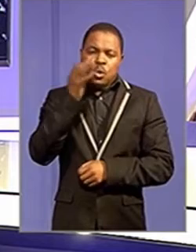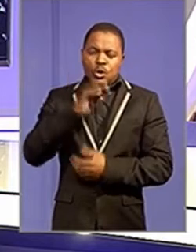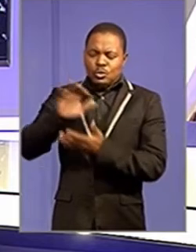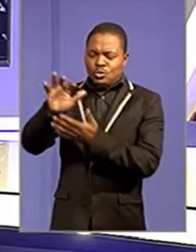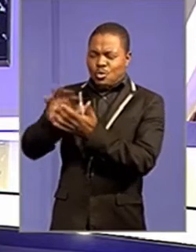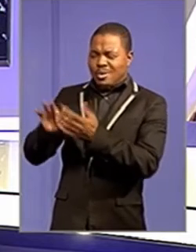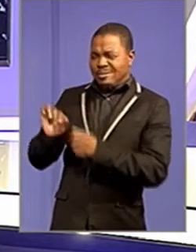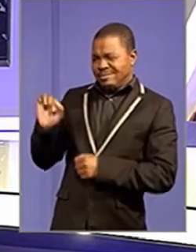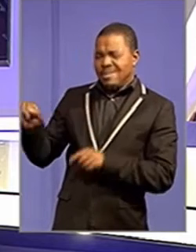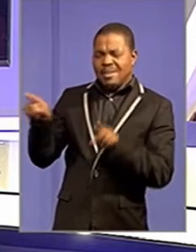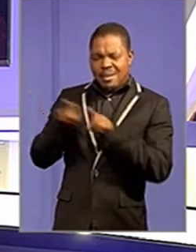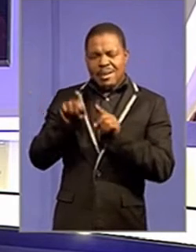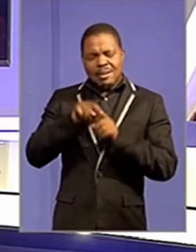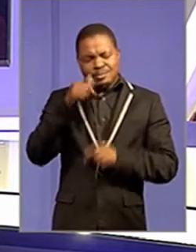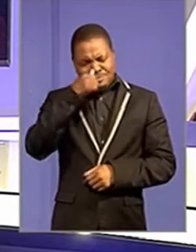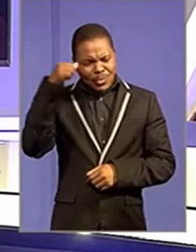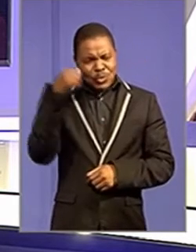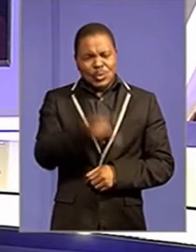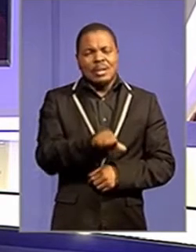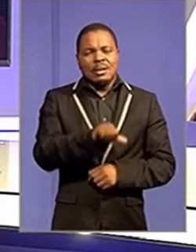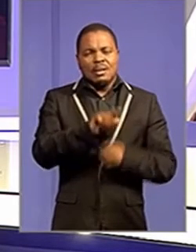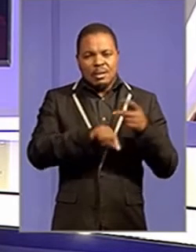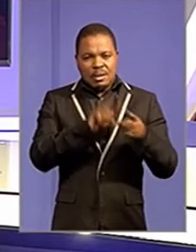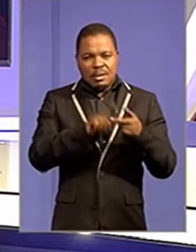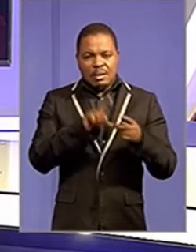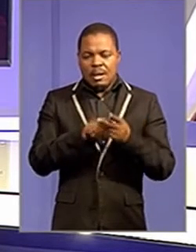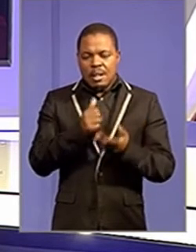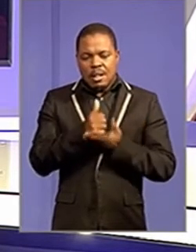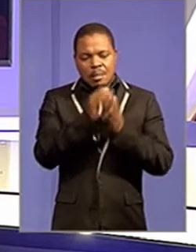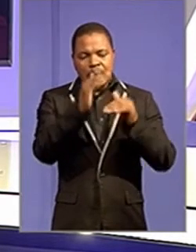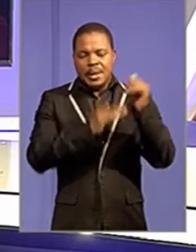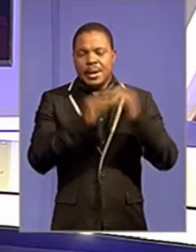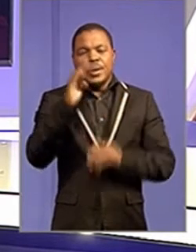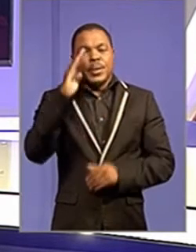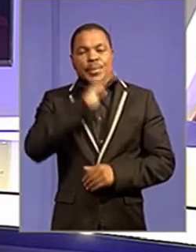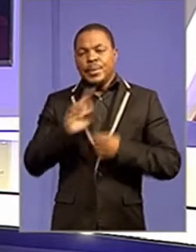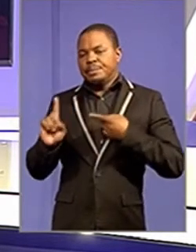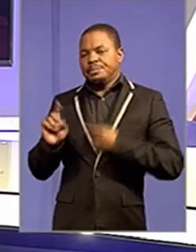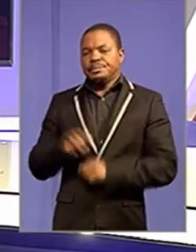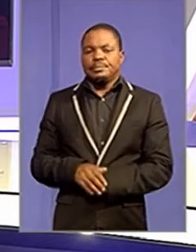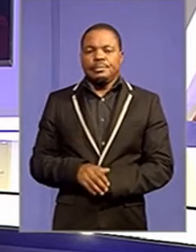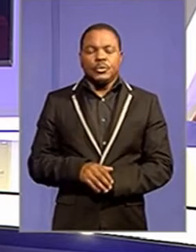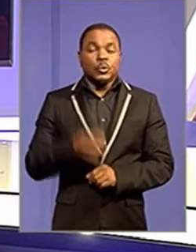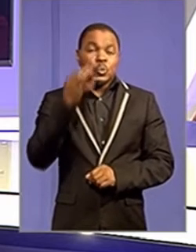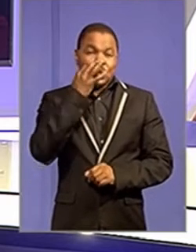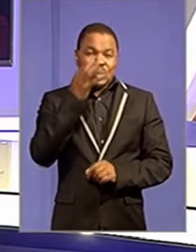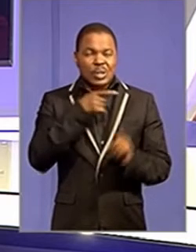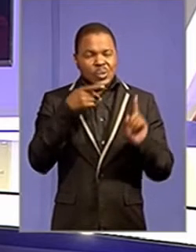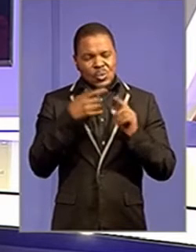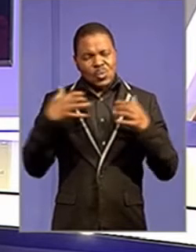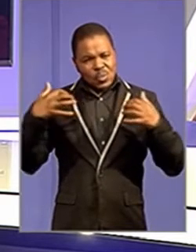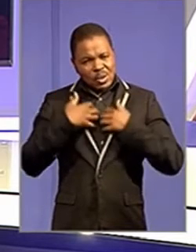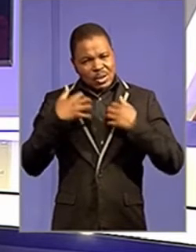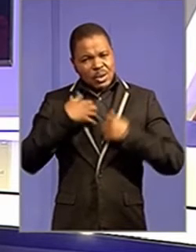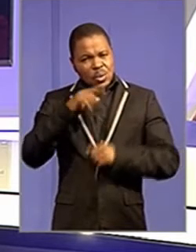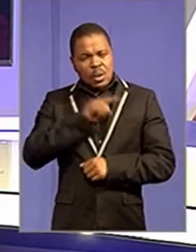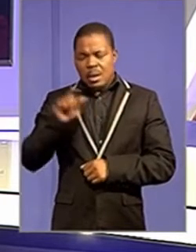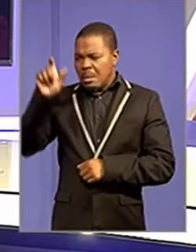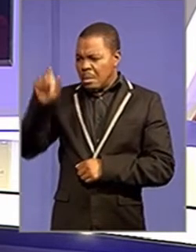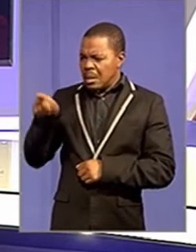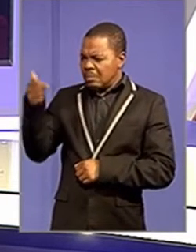Sisulu bjalo ka thogako gape sa go hloka kagiso. O boletse gape gore o tshwenyegile kudu gore mohlankedi mogolo